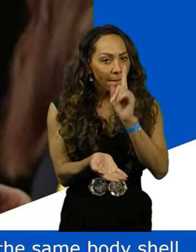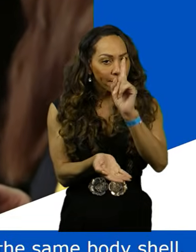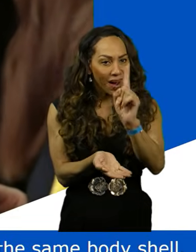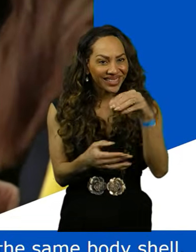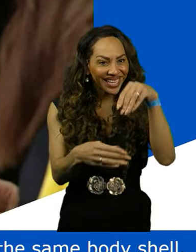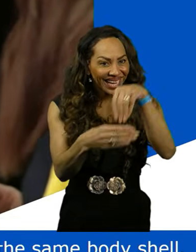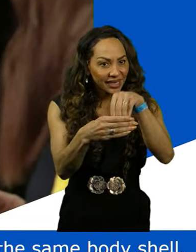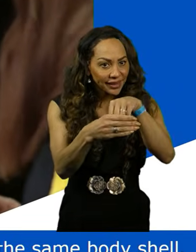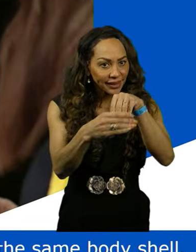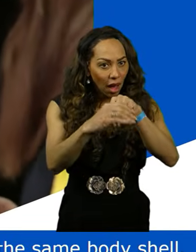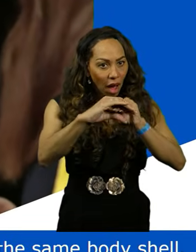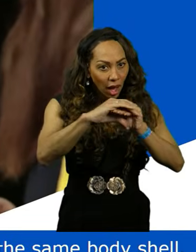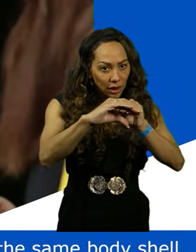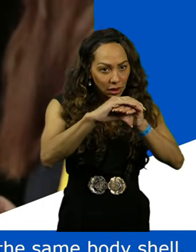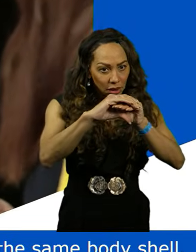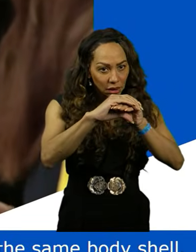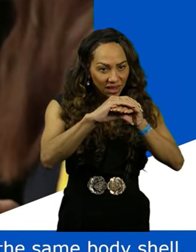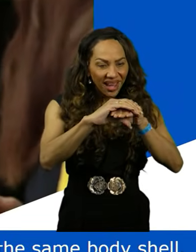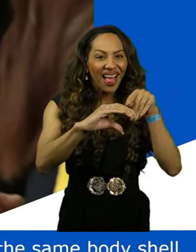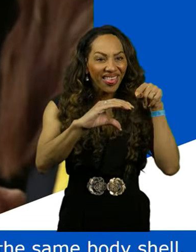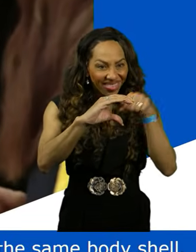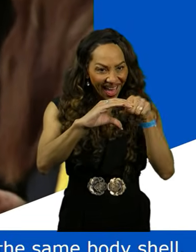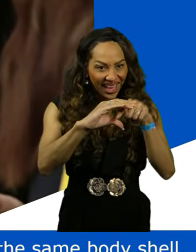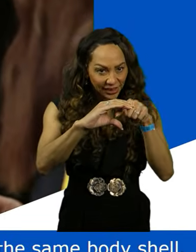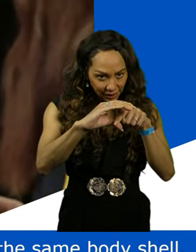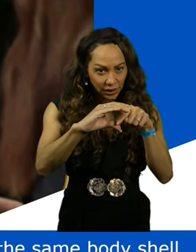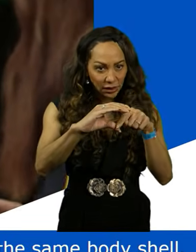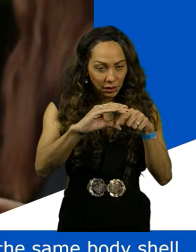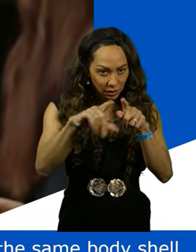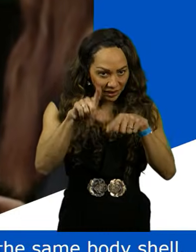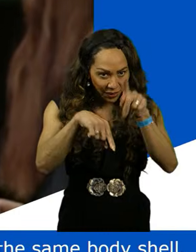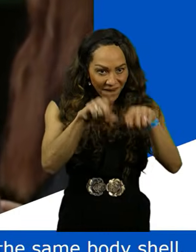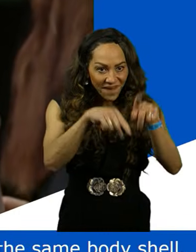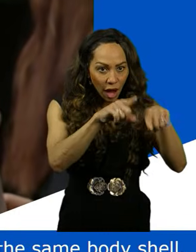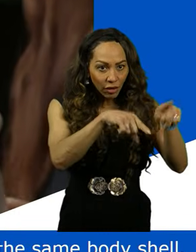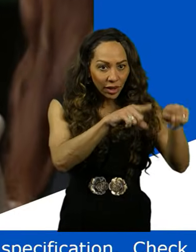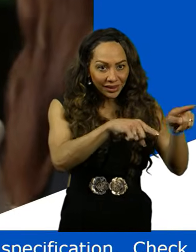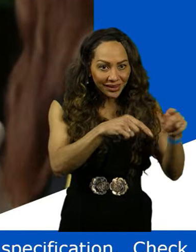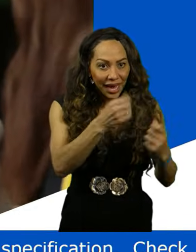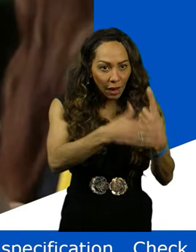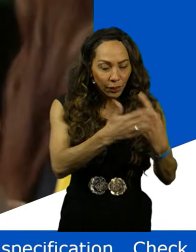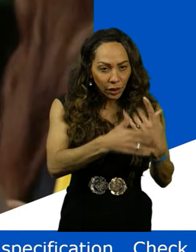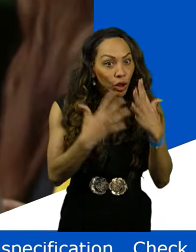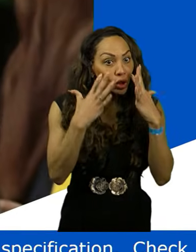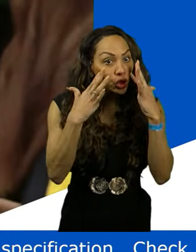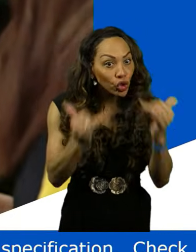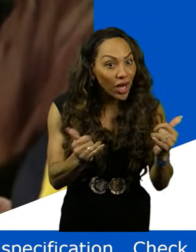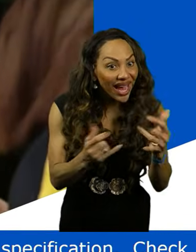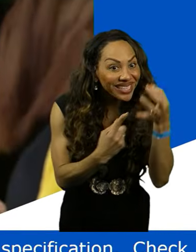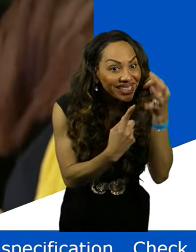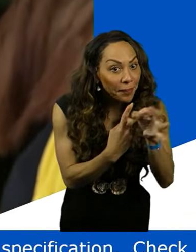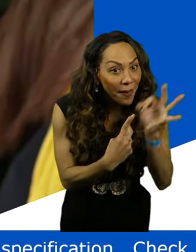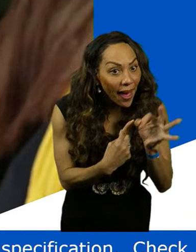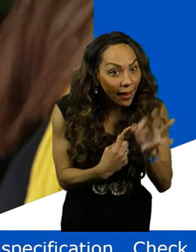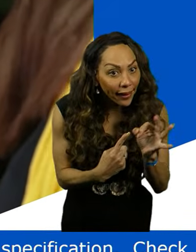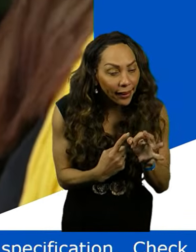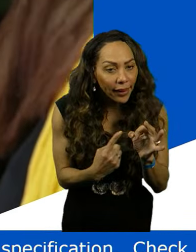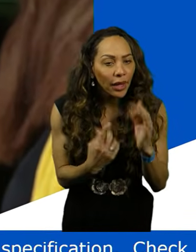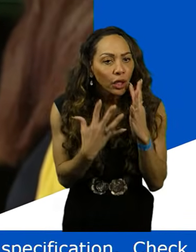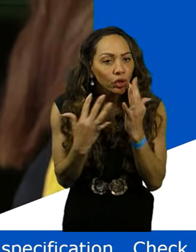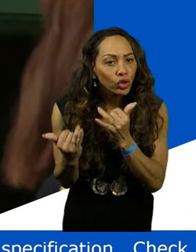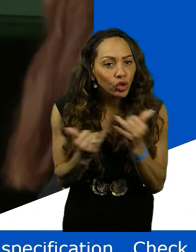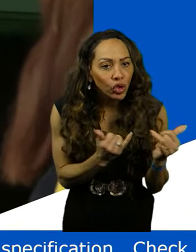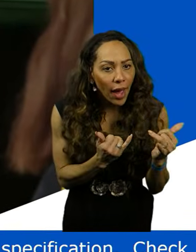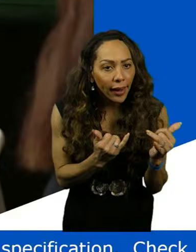and the specification. Check the spec of the vehicle, check the adaptation, and above all else, try